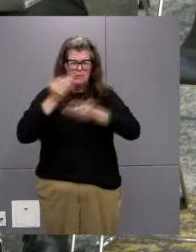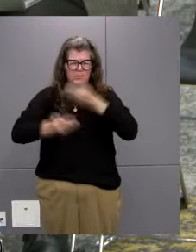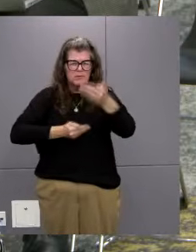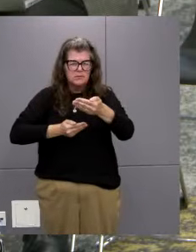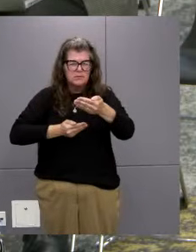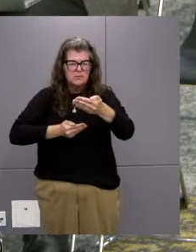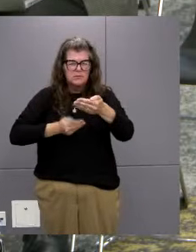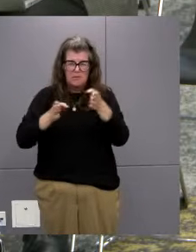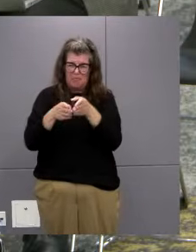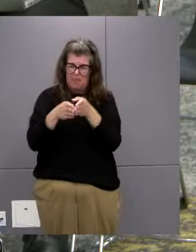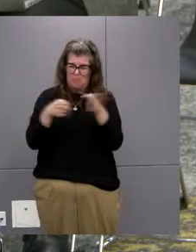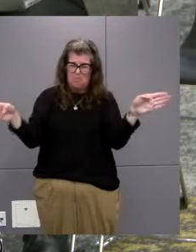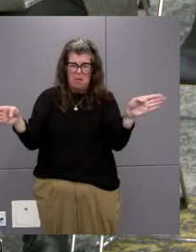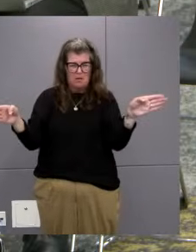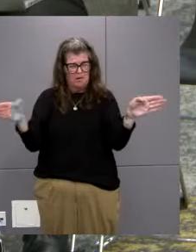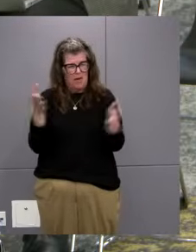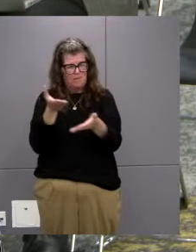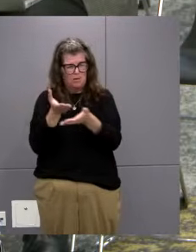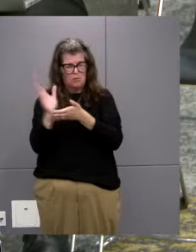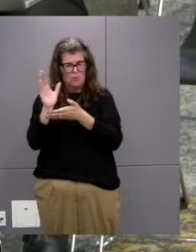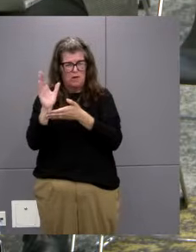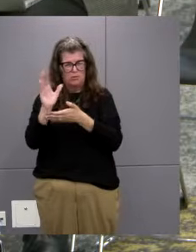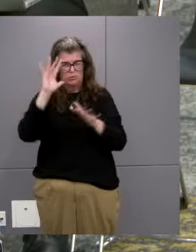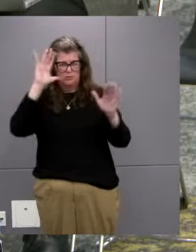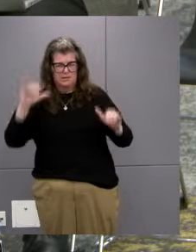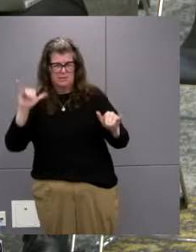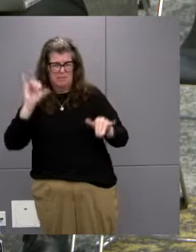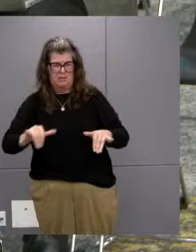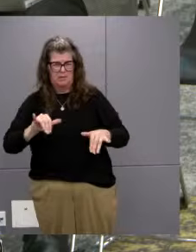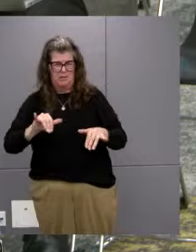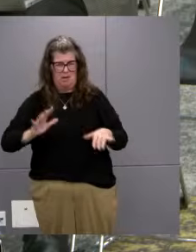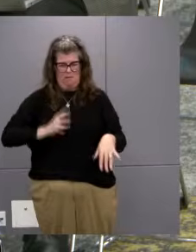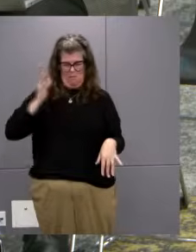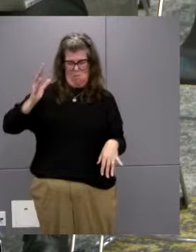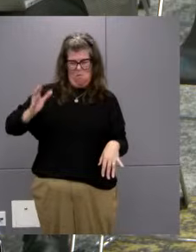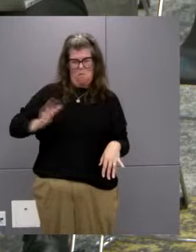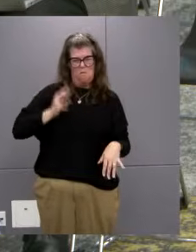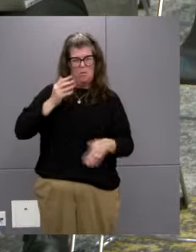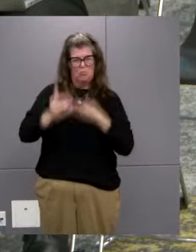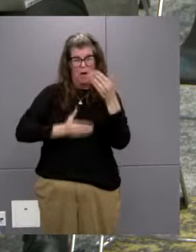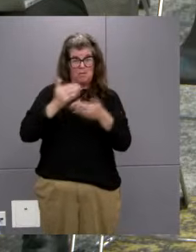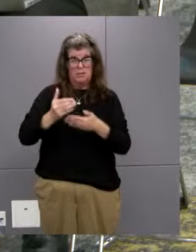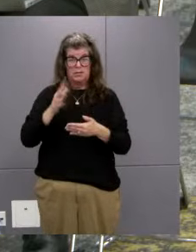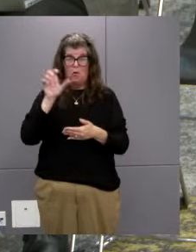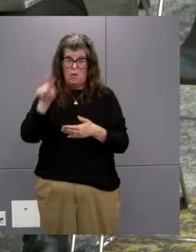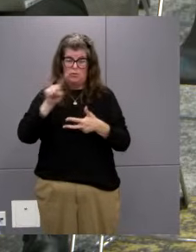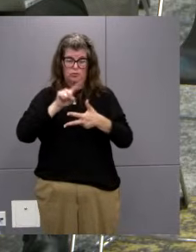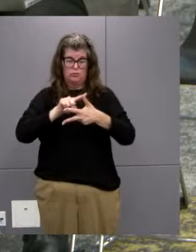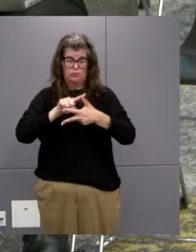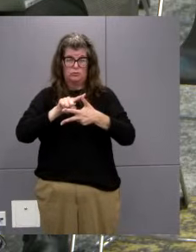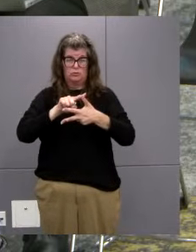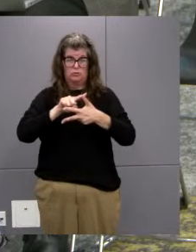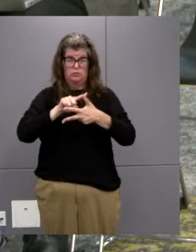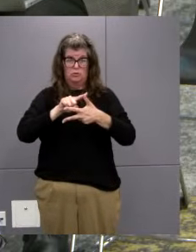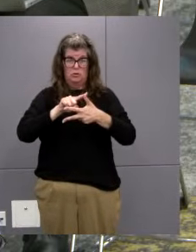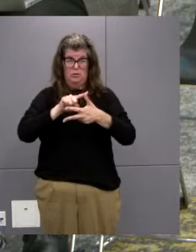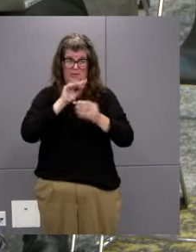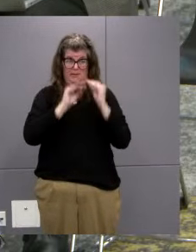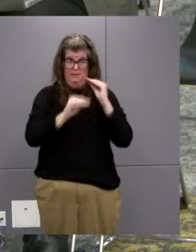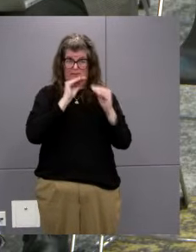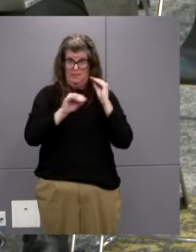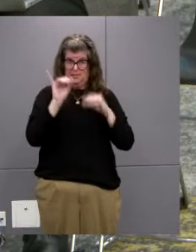right to expect. Today, I am asking you to do the following 3 things to correct the direction you've